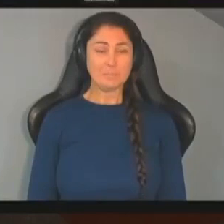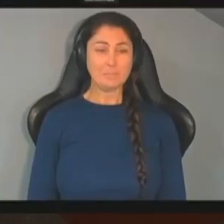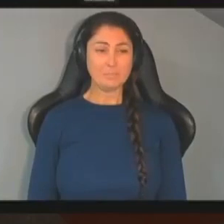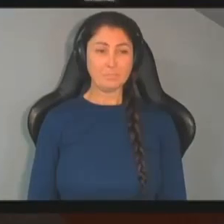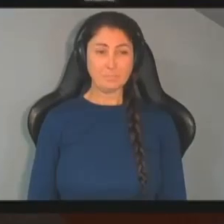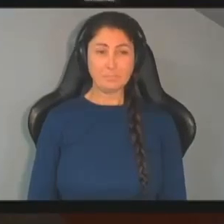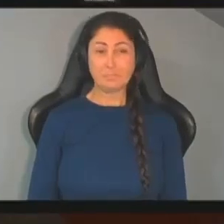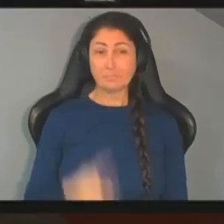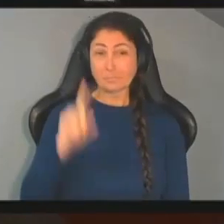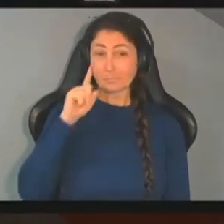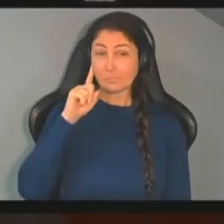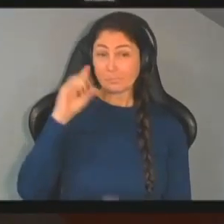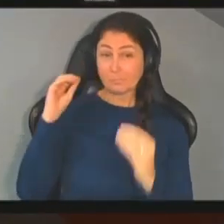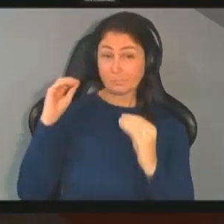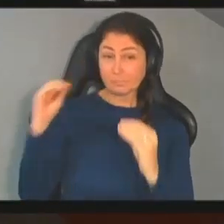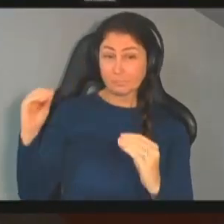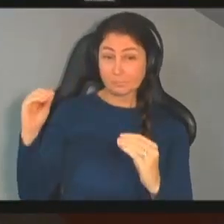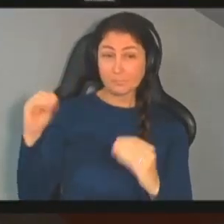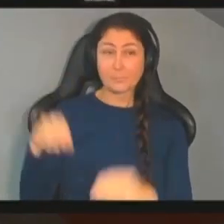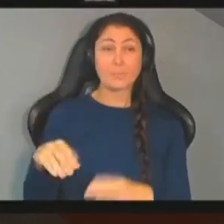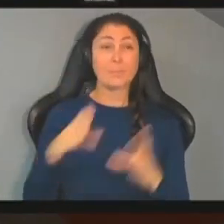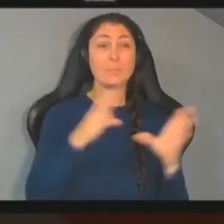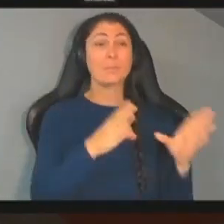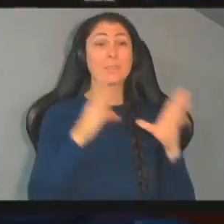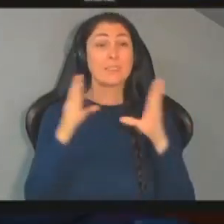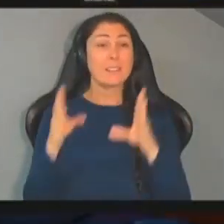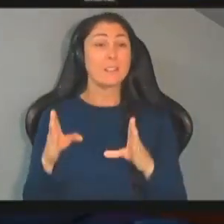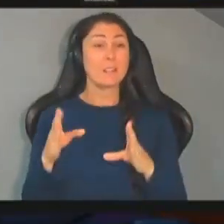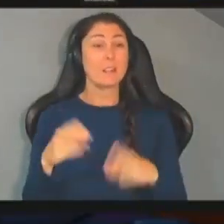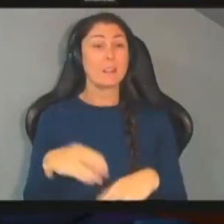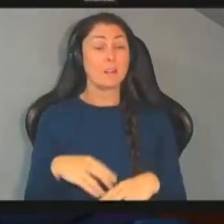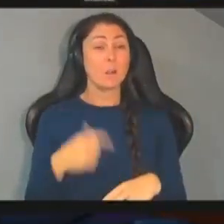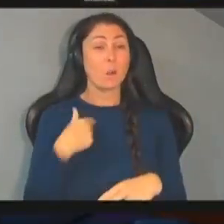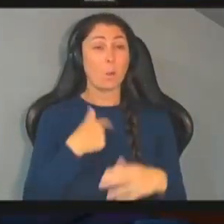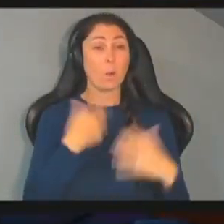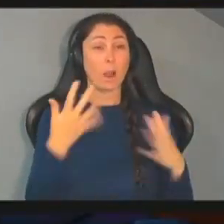Hearing none, that would then mean that we have actually exhausted the